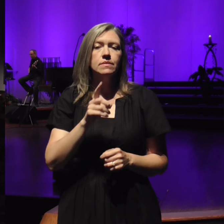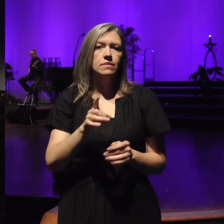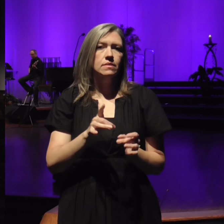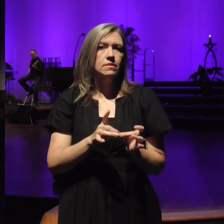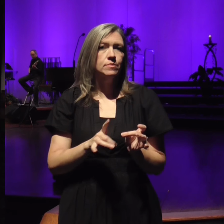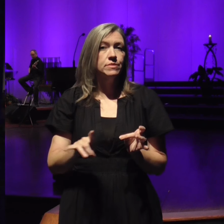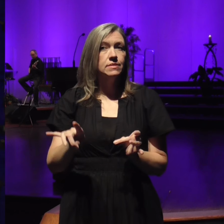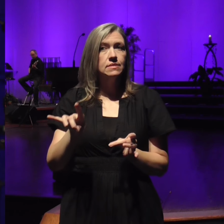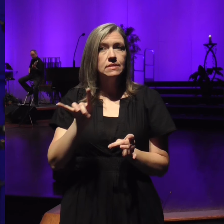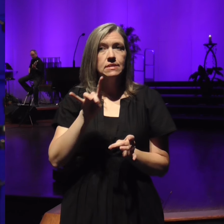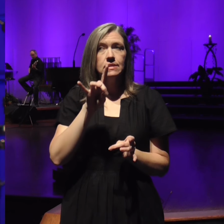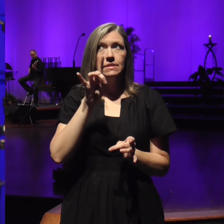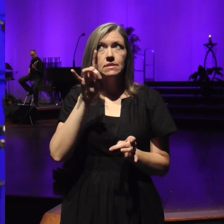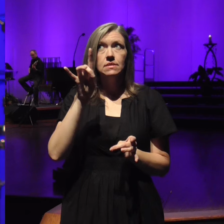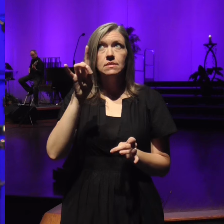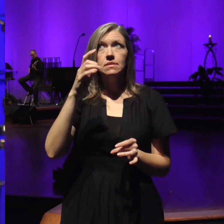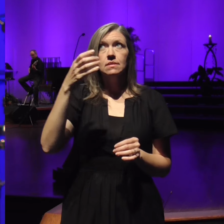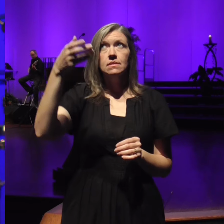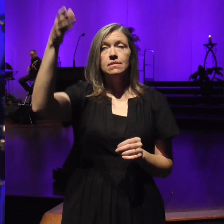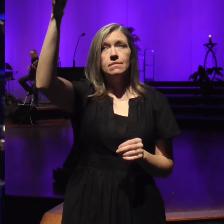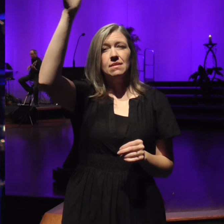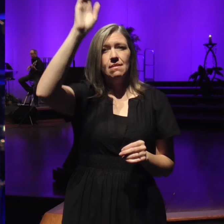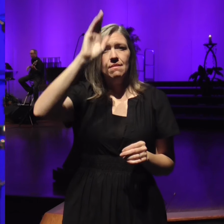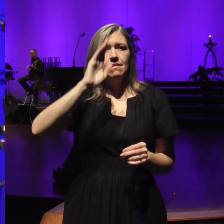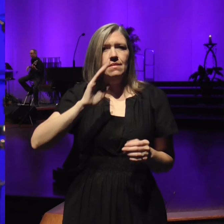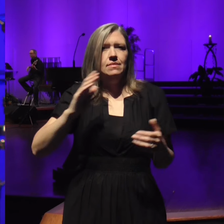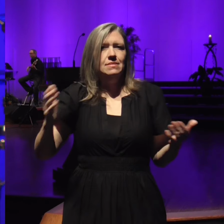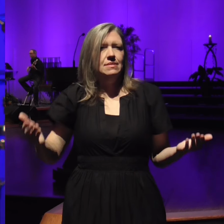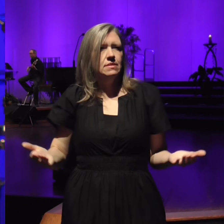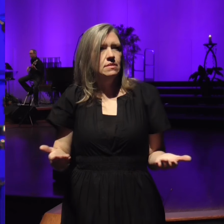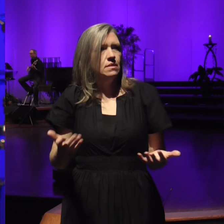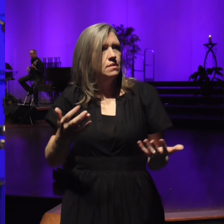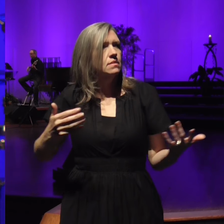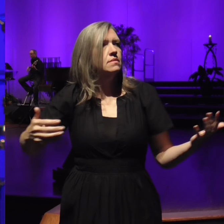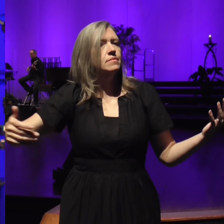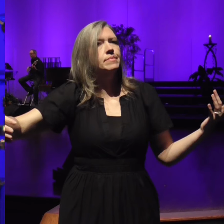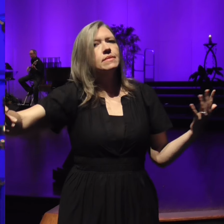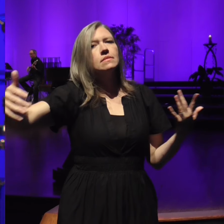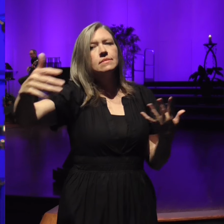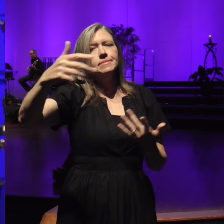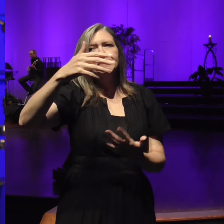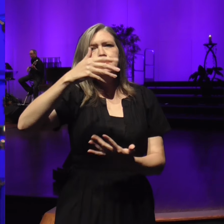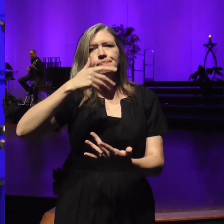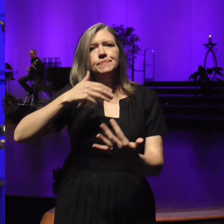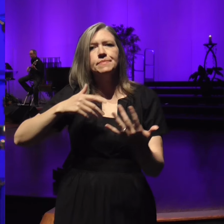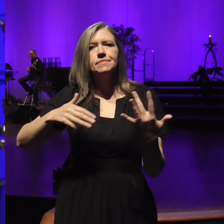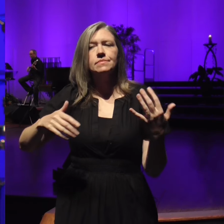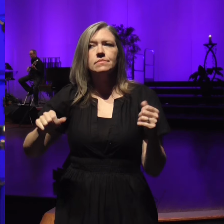Surely